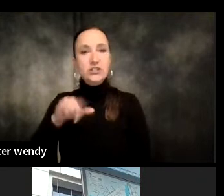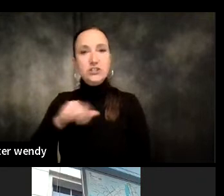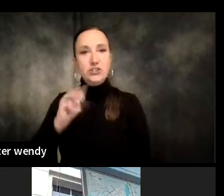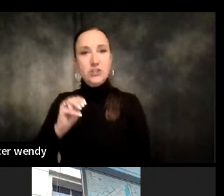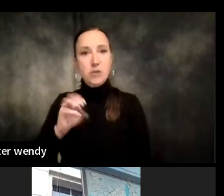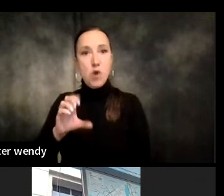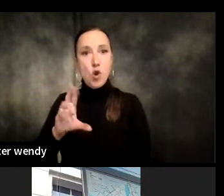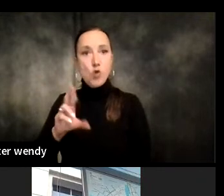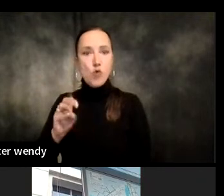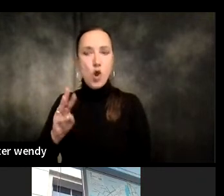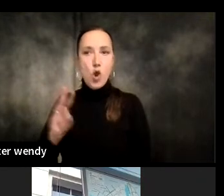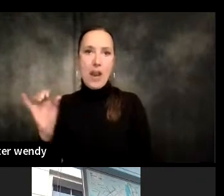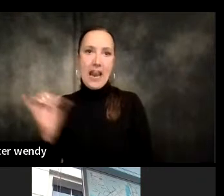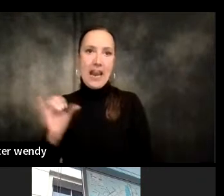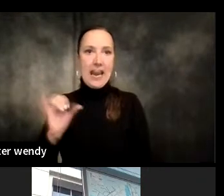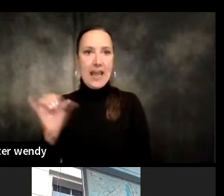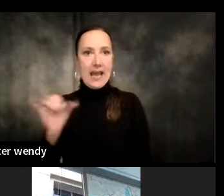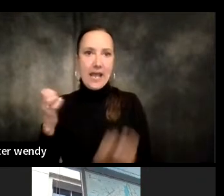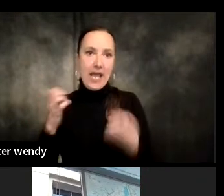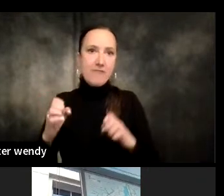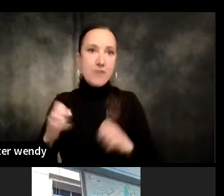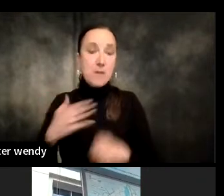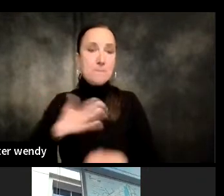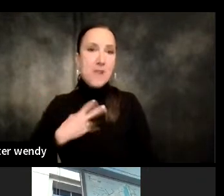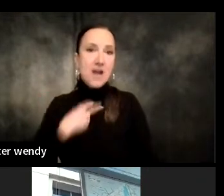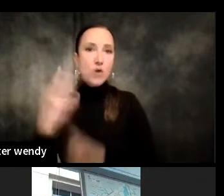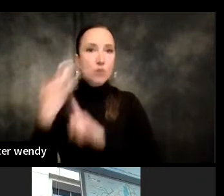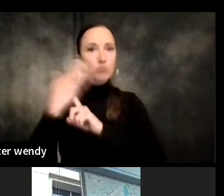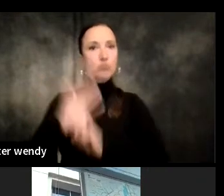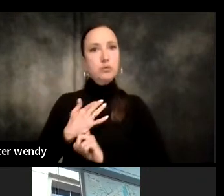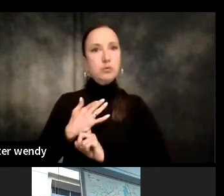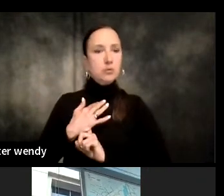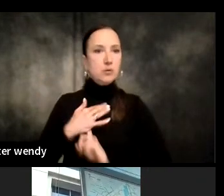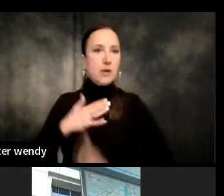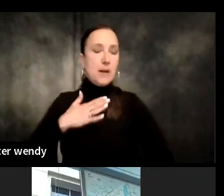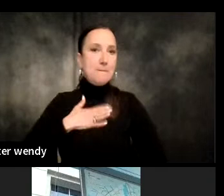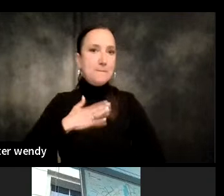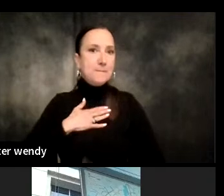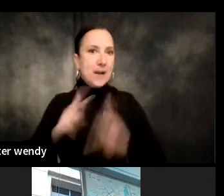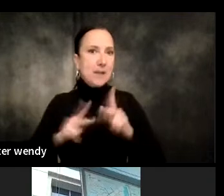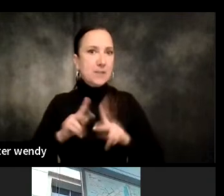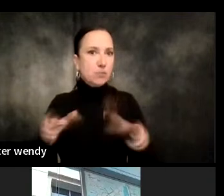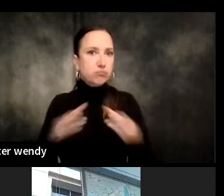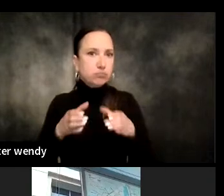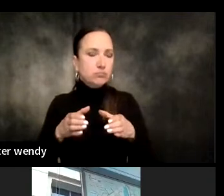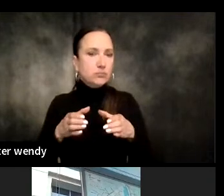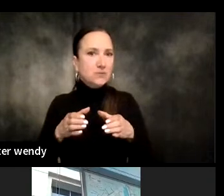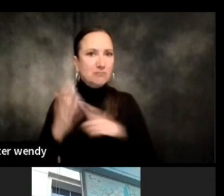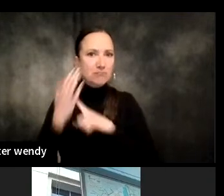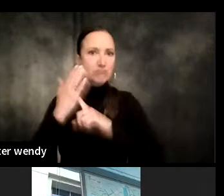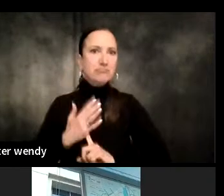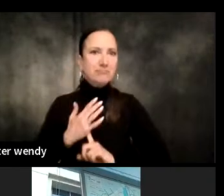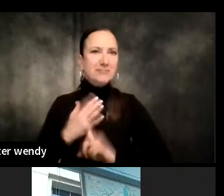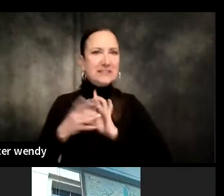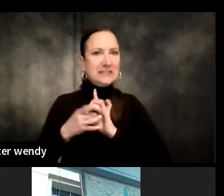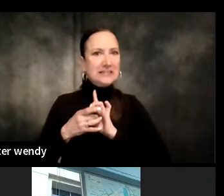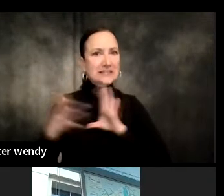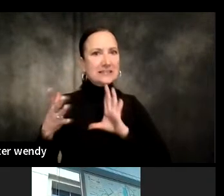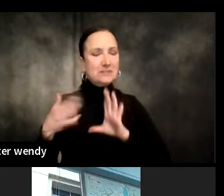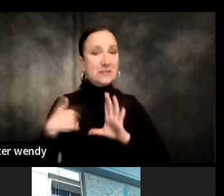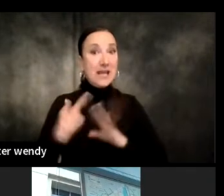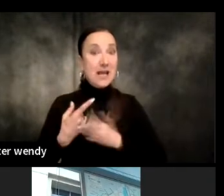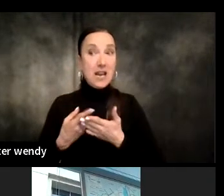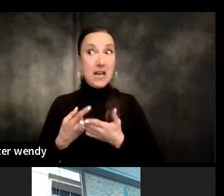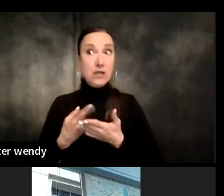effort to silence my voice and the voice of my constituents by disconnecting me during the last